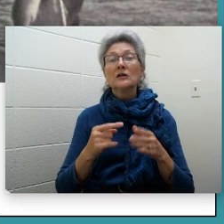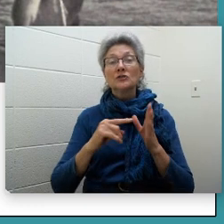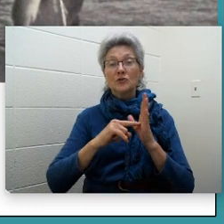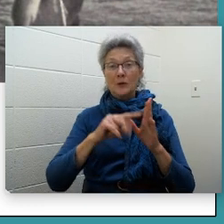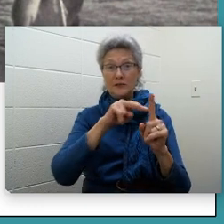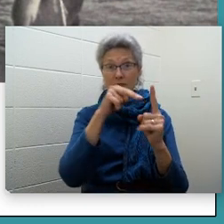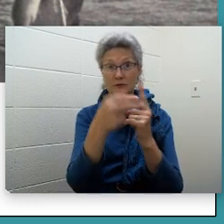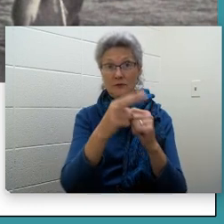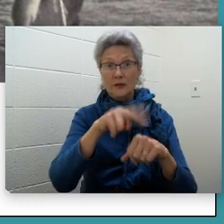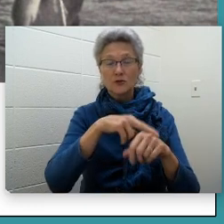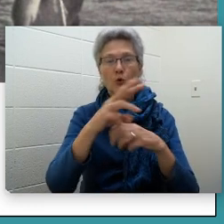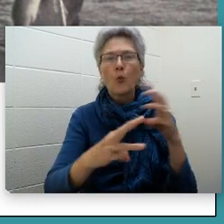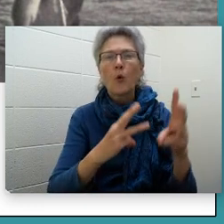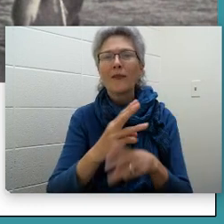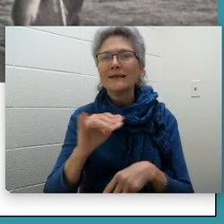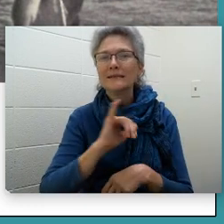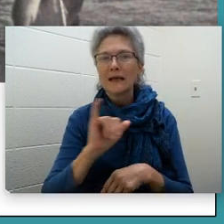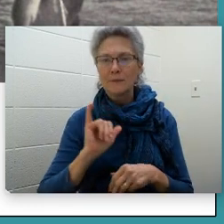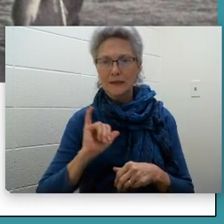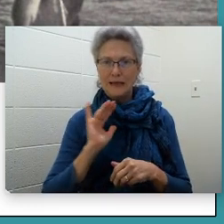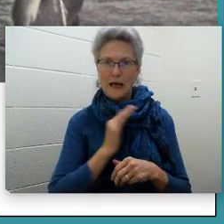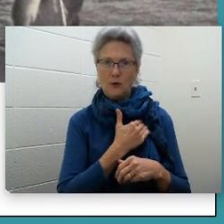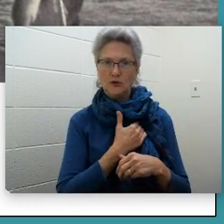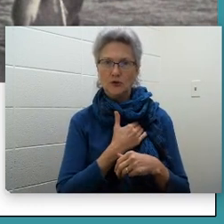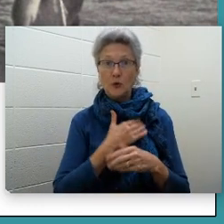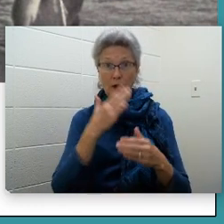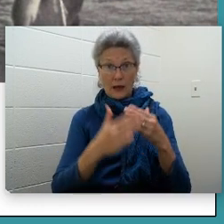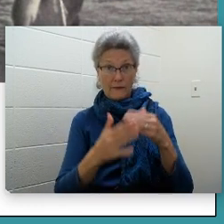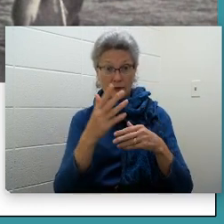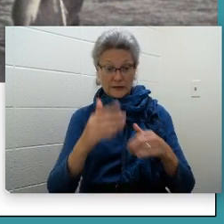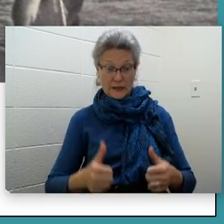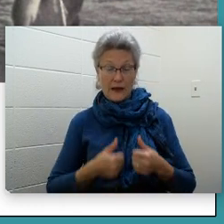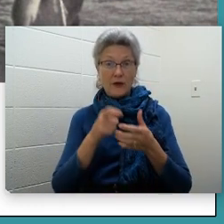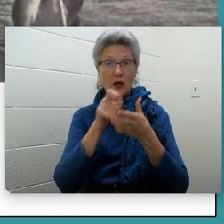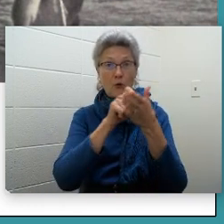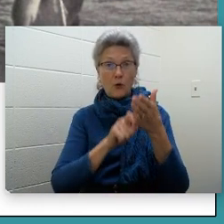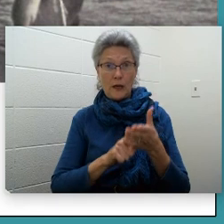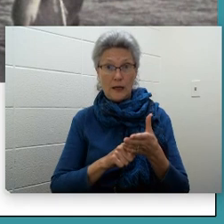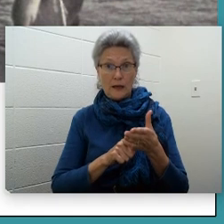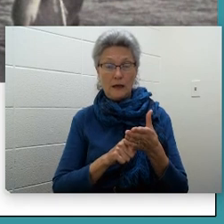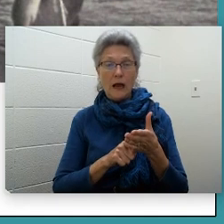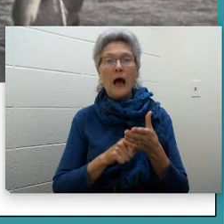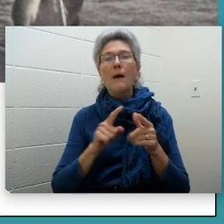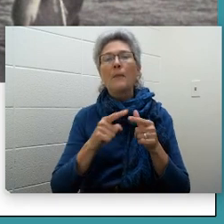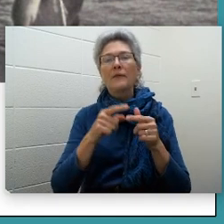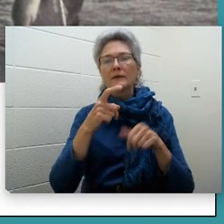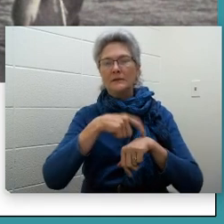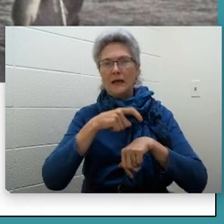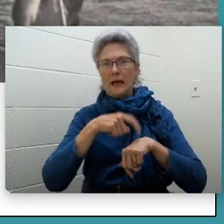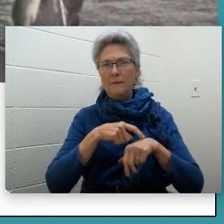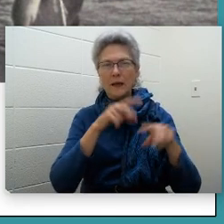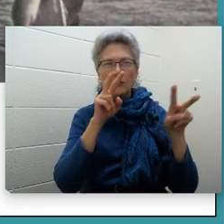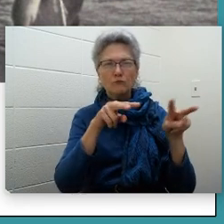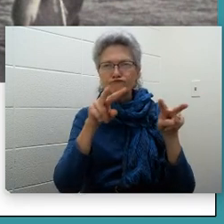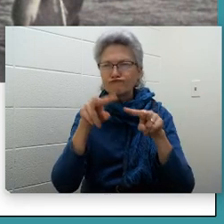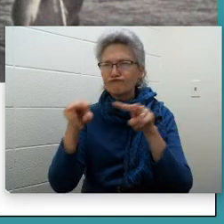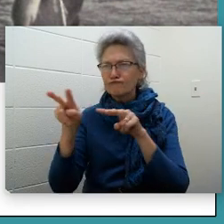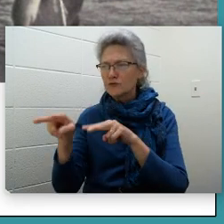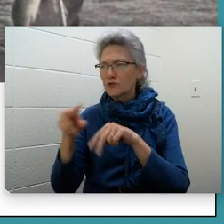too. Toward the end of his life, Burroughs wrote in The Summit of the Years about the time he had spent observing